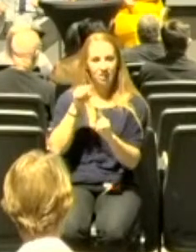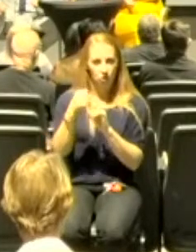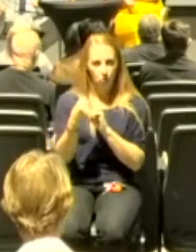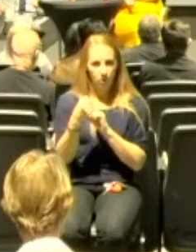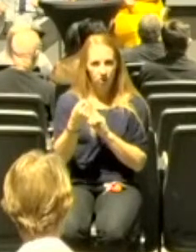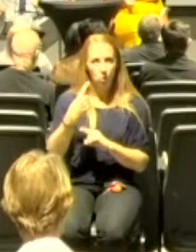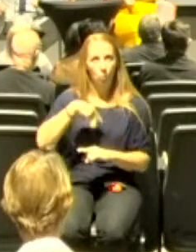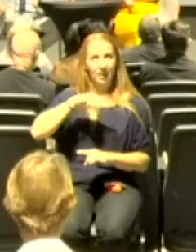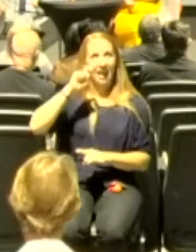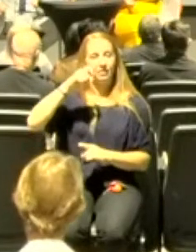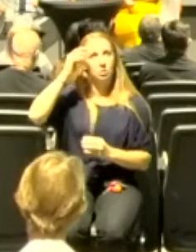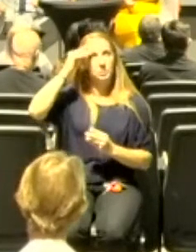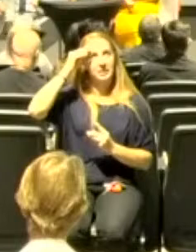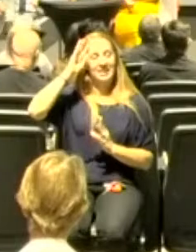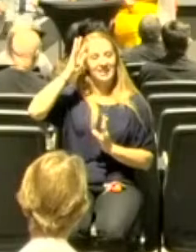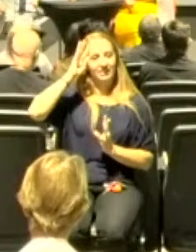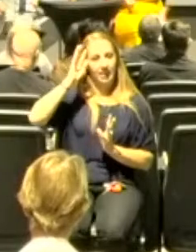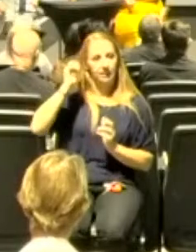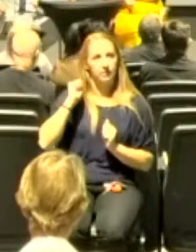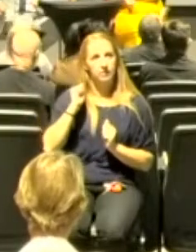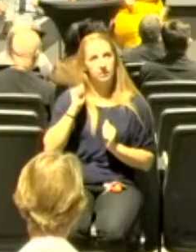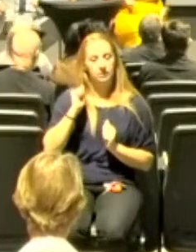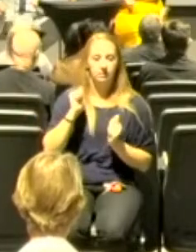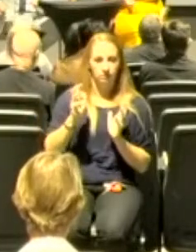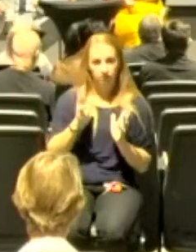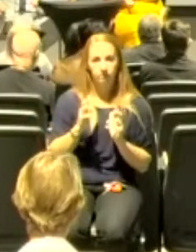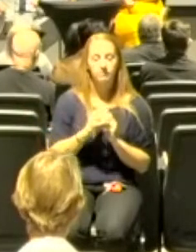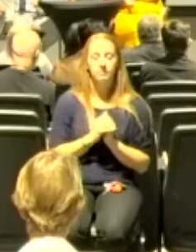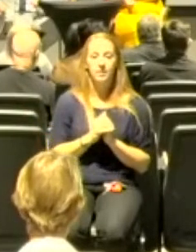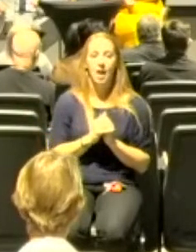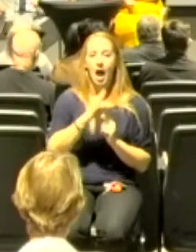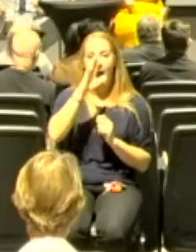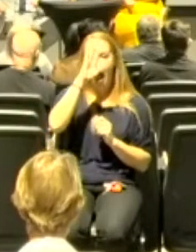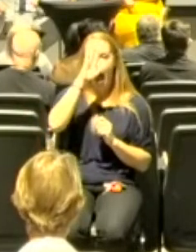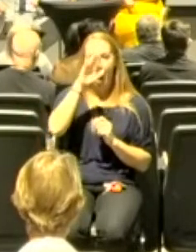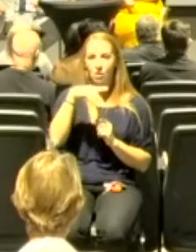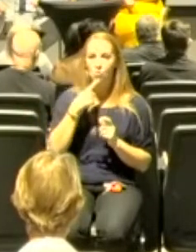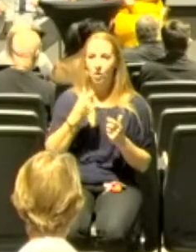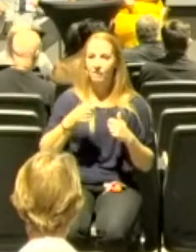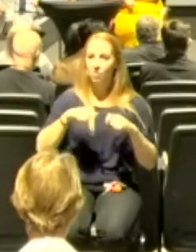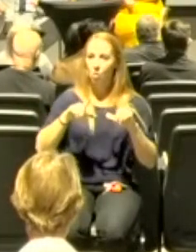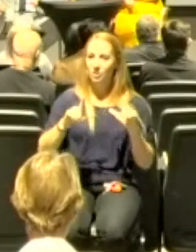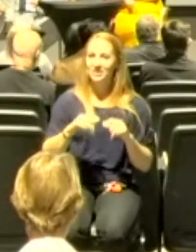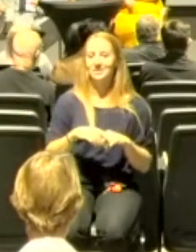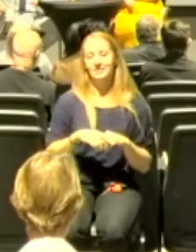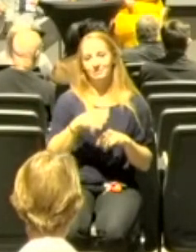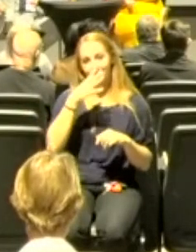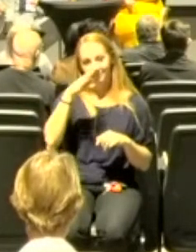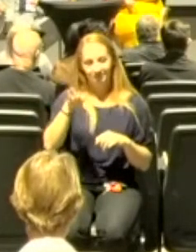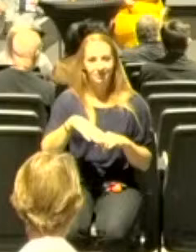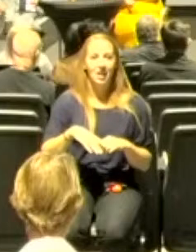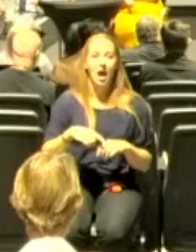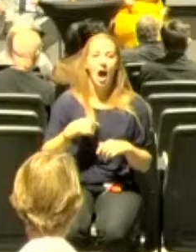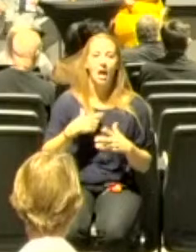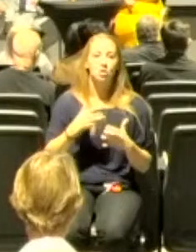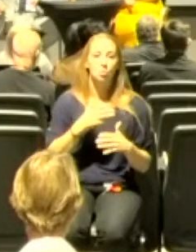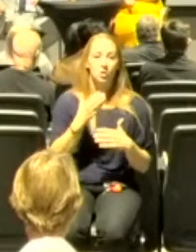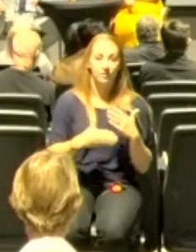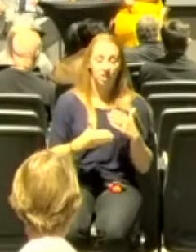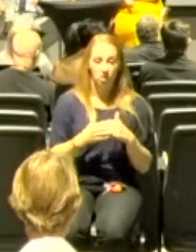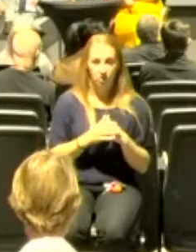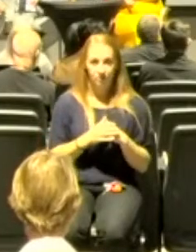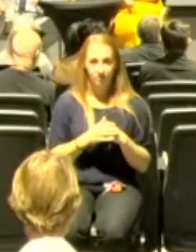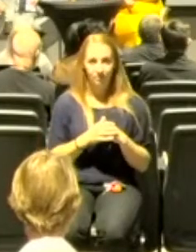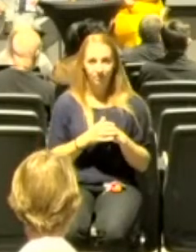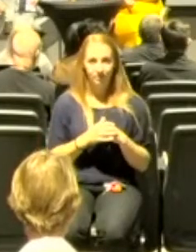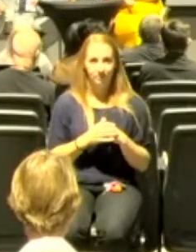be innovative. We have to be creative in the way that we do that. And I know the red folder just came up, so I'm just gonna finish with, I